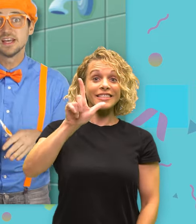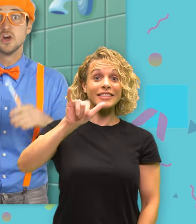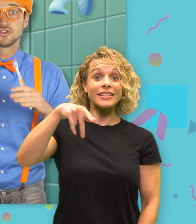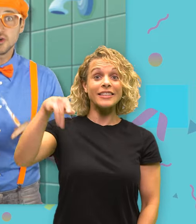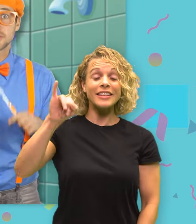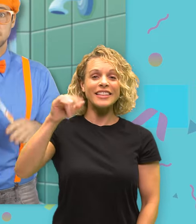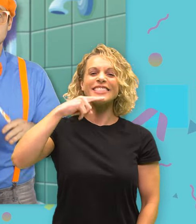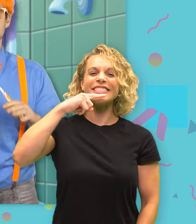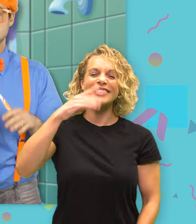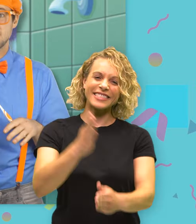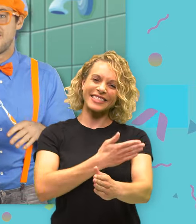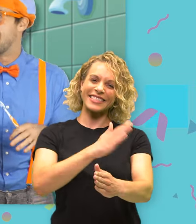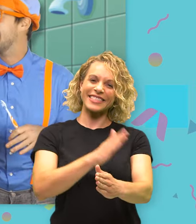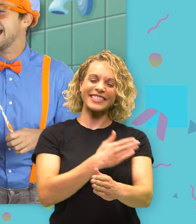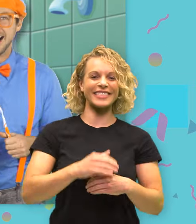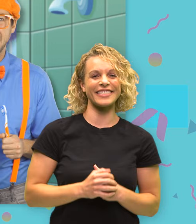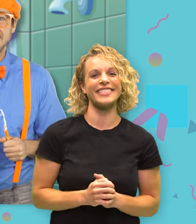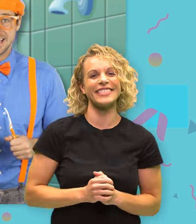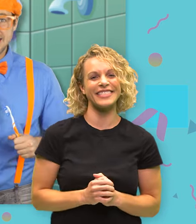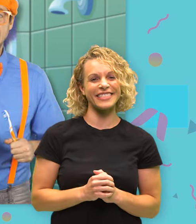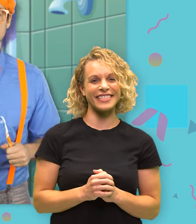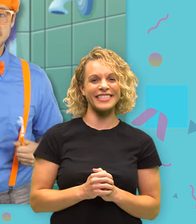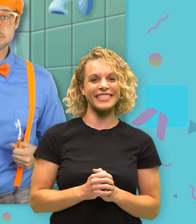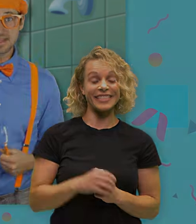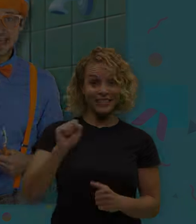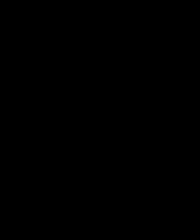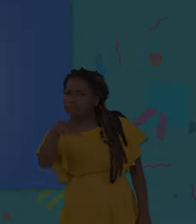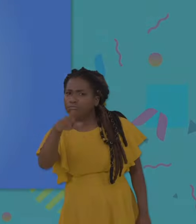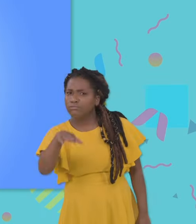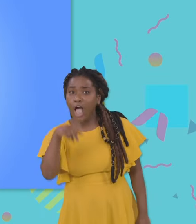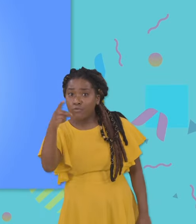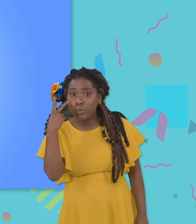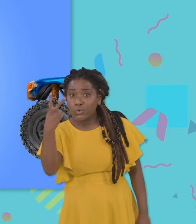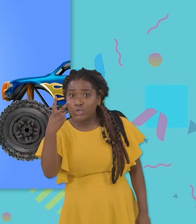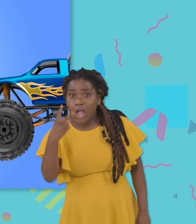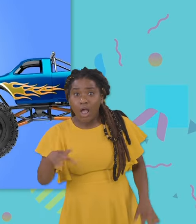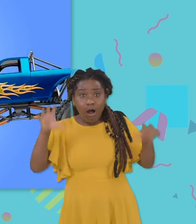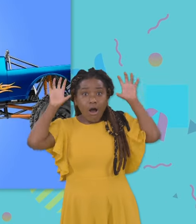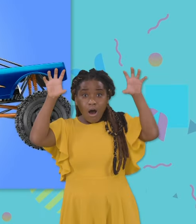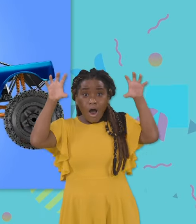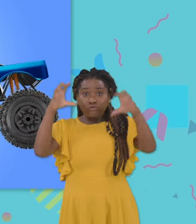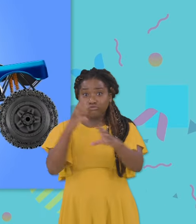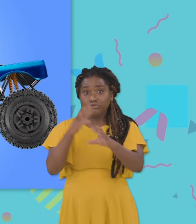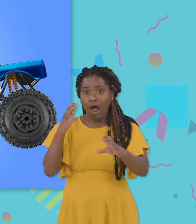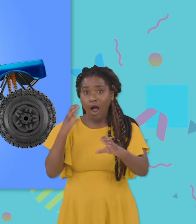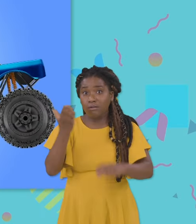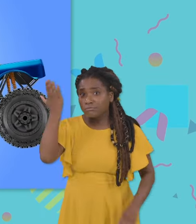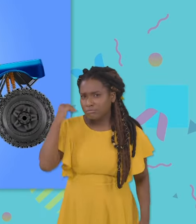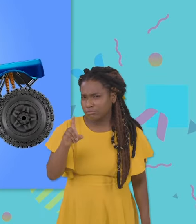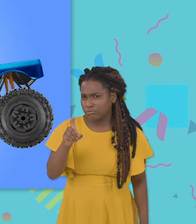Blippi Toothbrushing Song. That's my name! Have you ever seen a monster truck